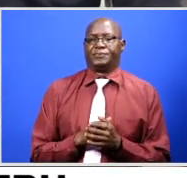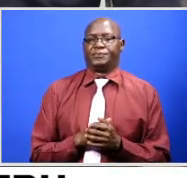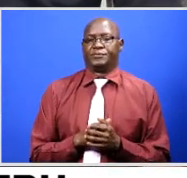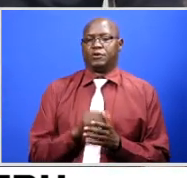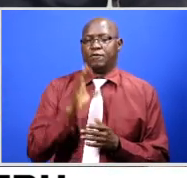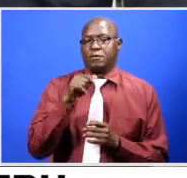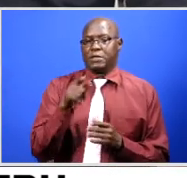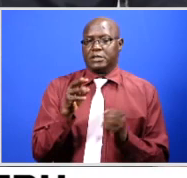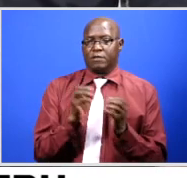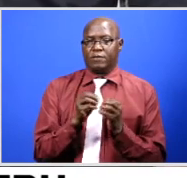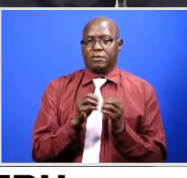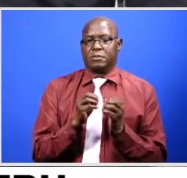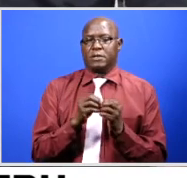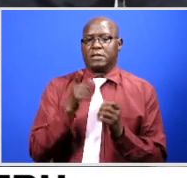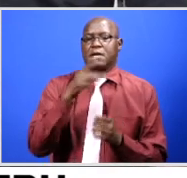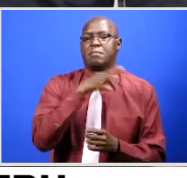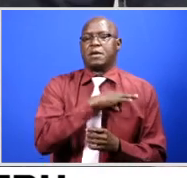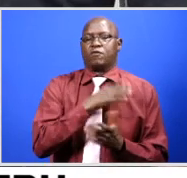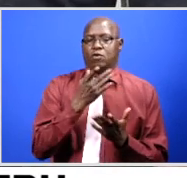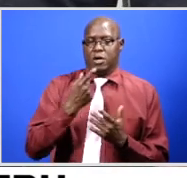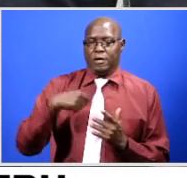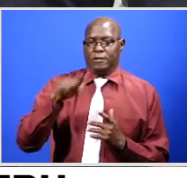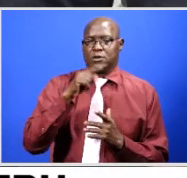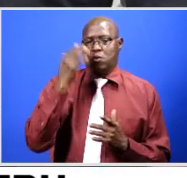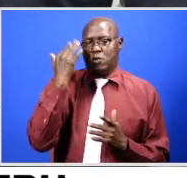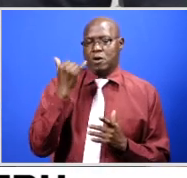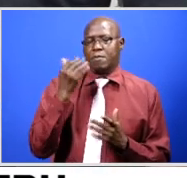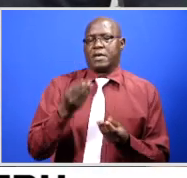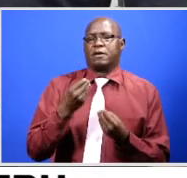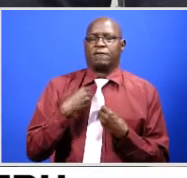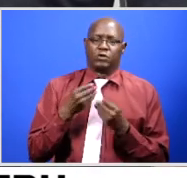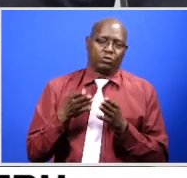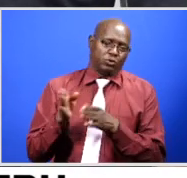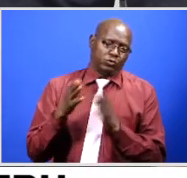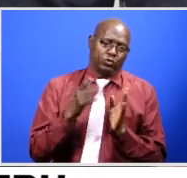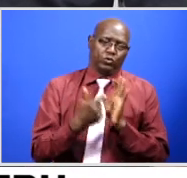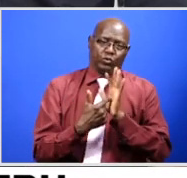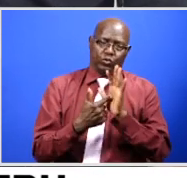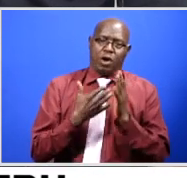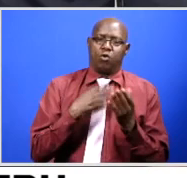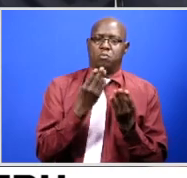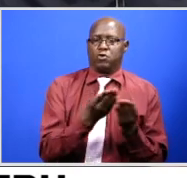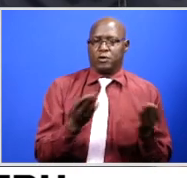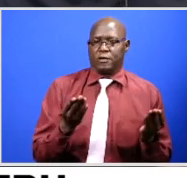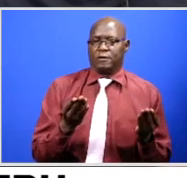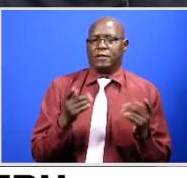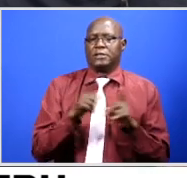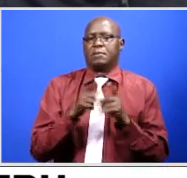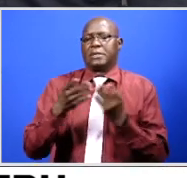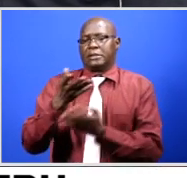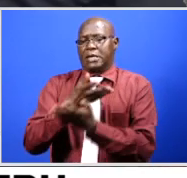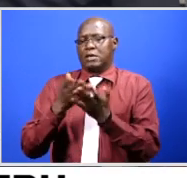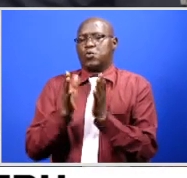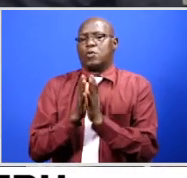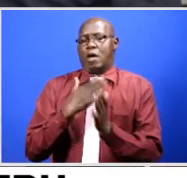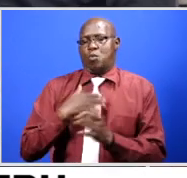forum, it was quite beneficial for us because it has given us an opportunity to showcase our products and also to interact with our